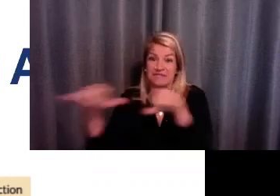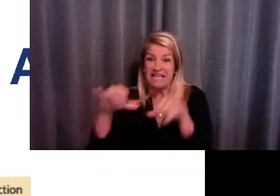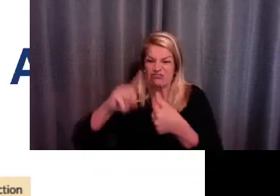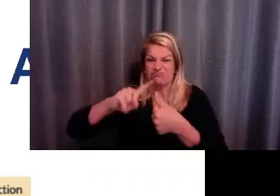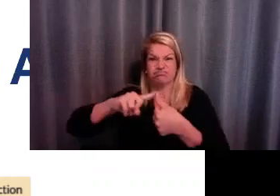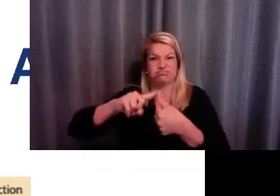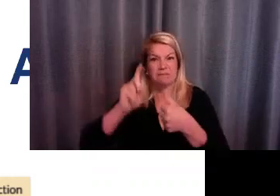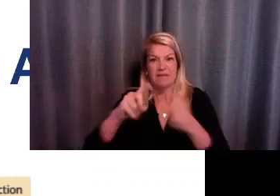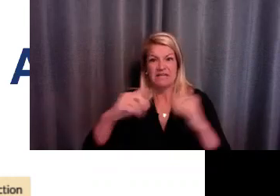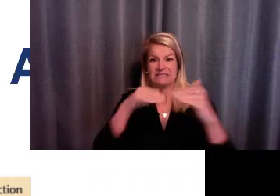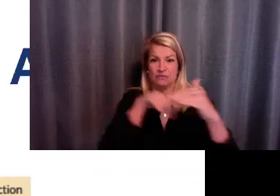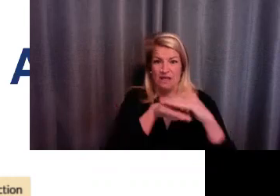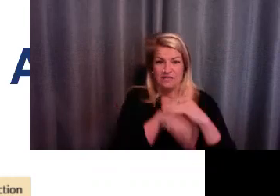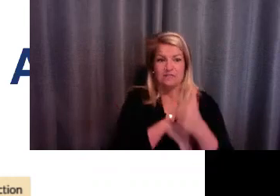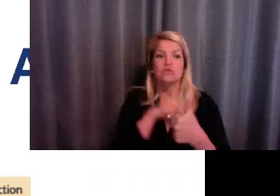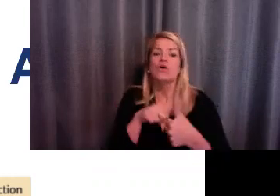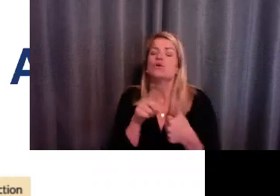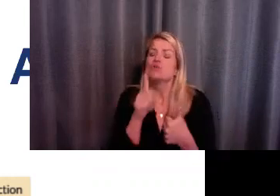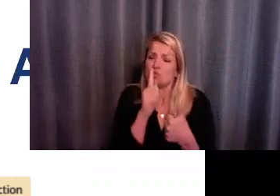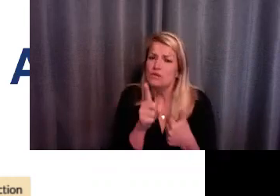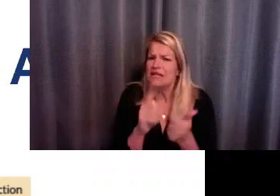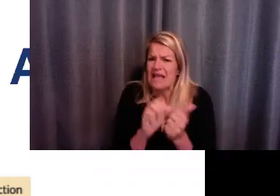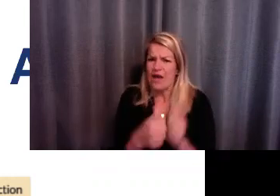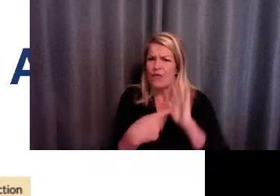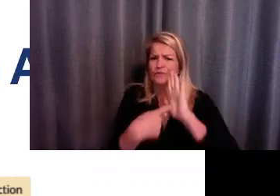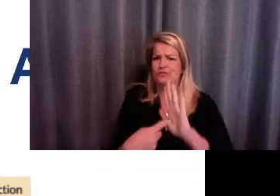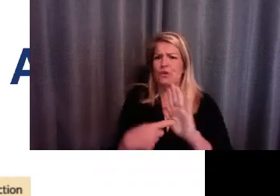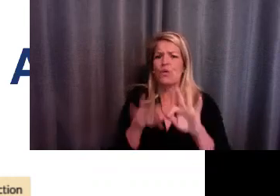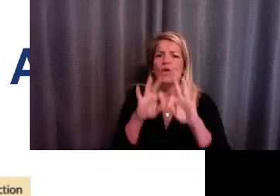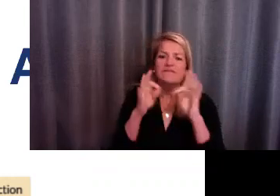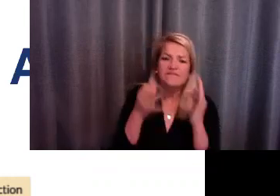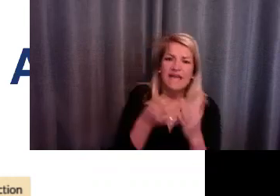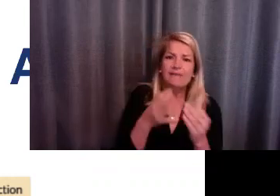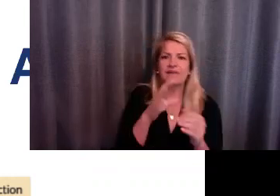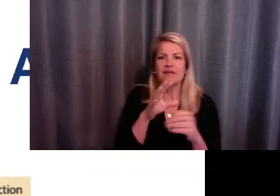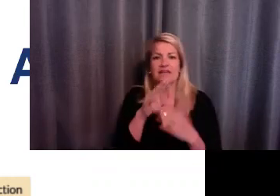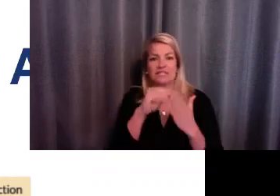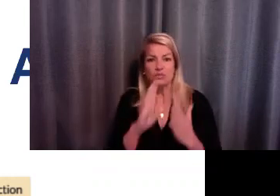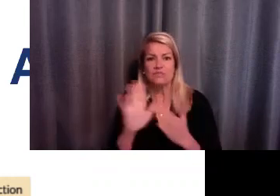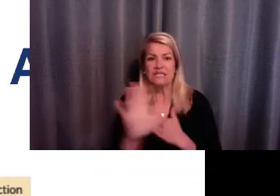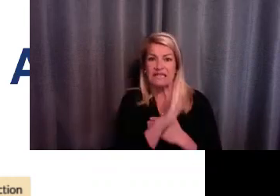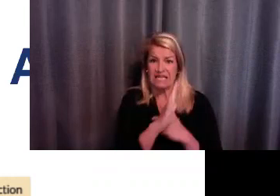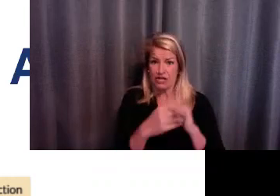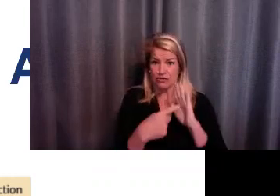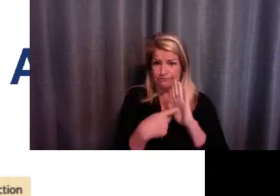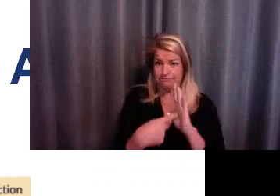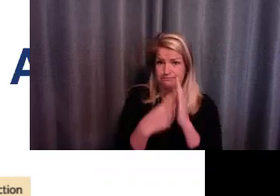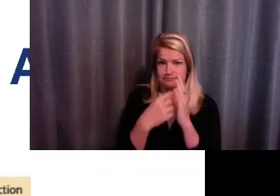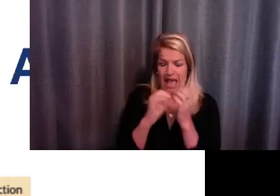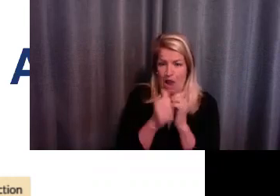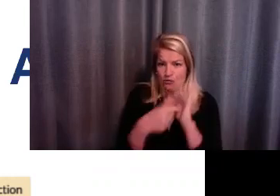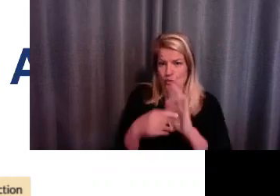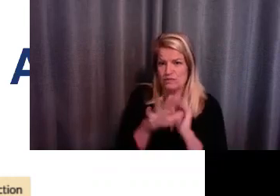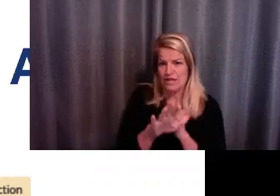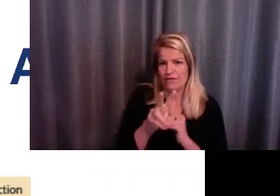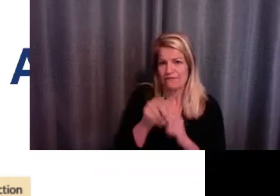about how the intervention programs truly mirror students and families' experiences and values, and also thinking about the different